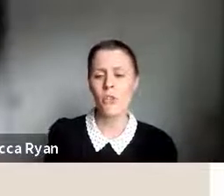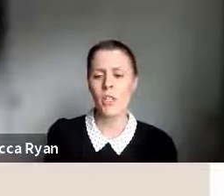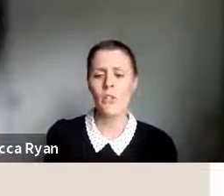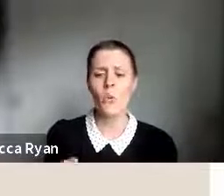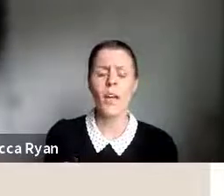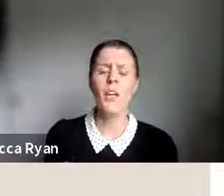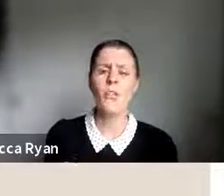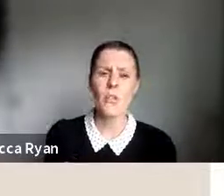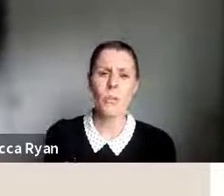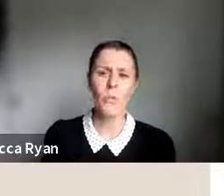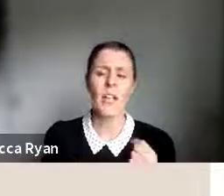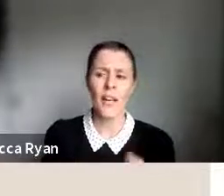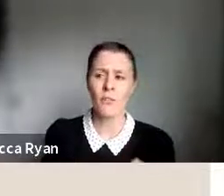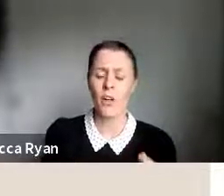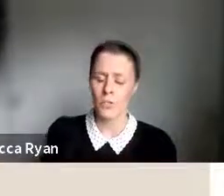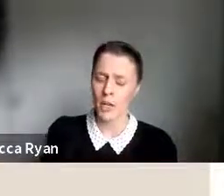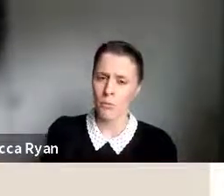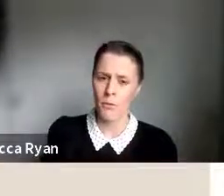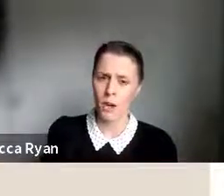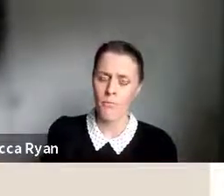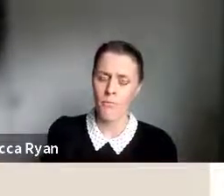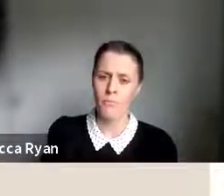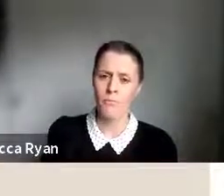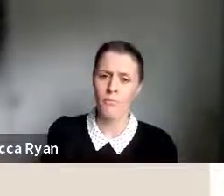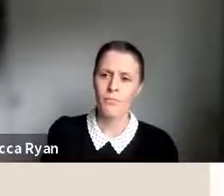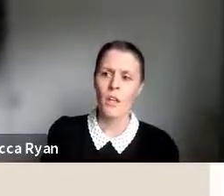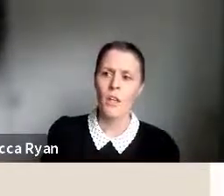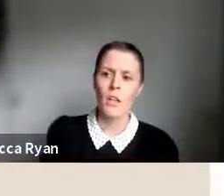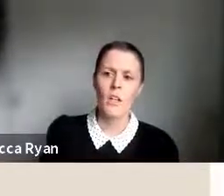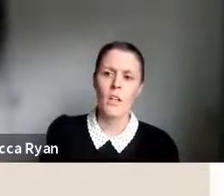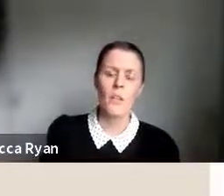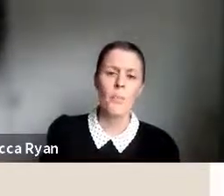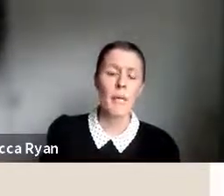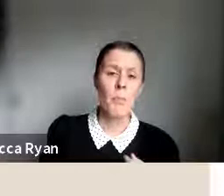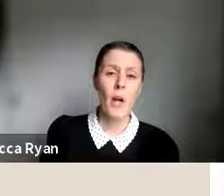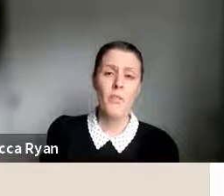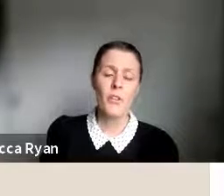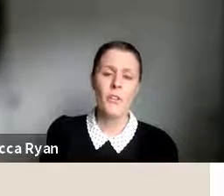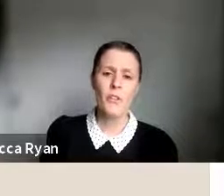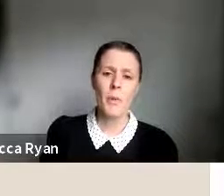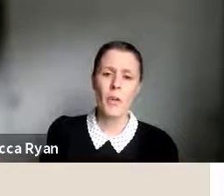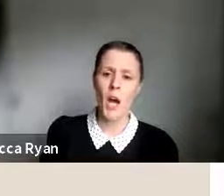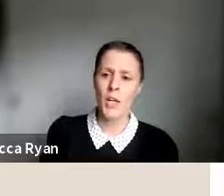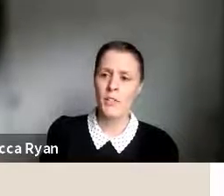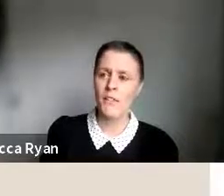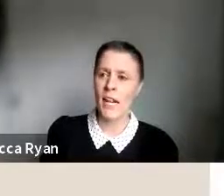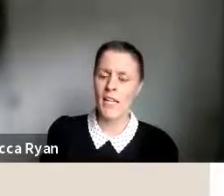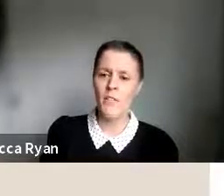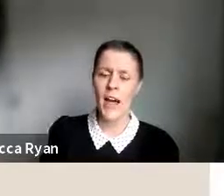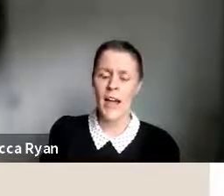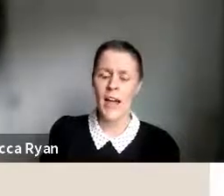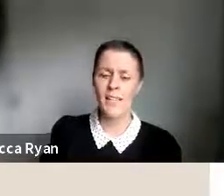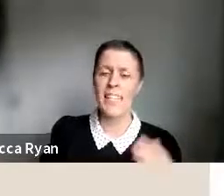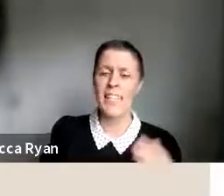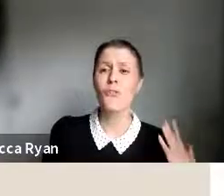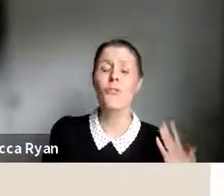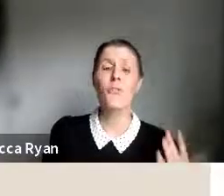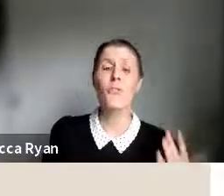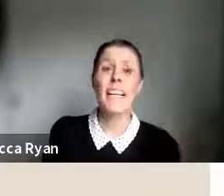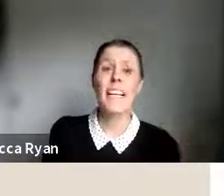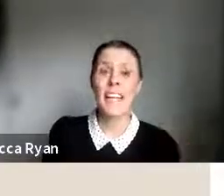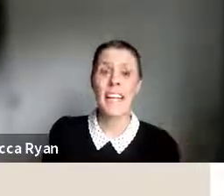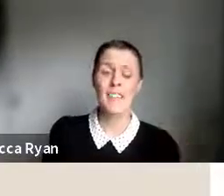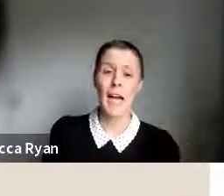are still treated? So I understand where that lack of trust comes from. People have concerns about the cost of getting the vaccine.